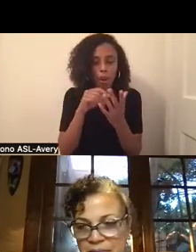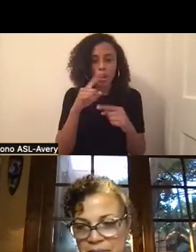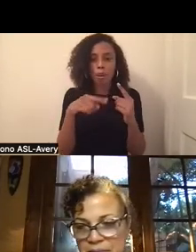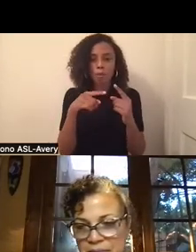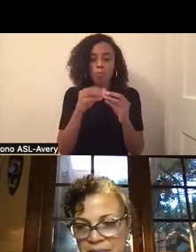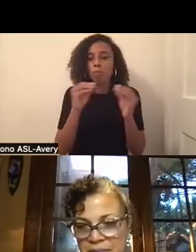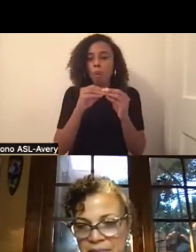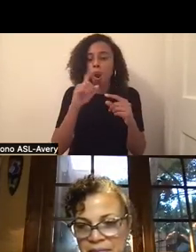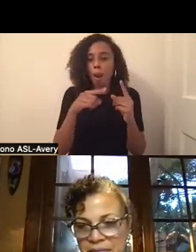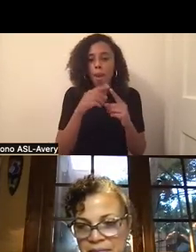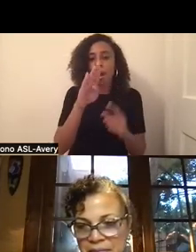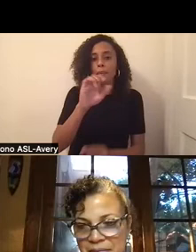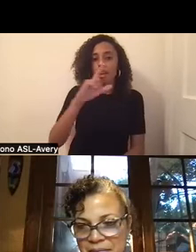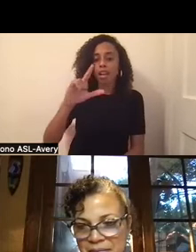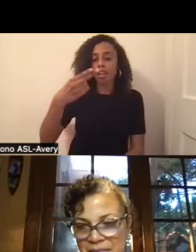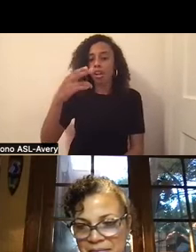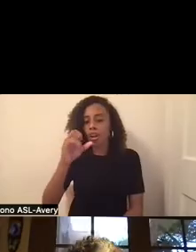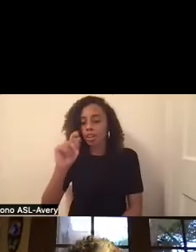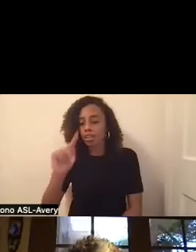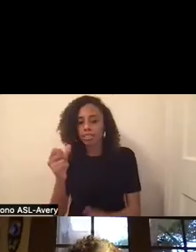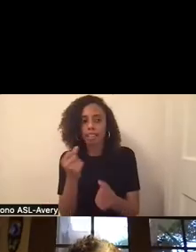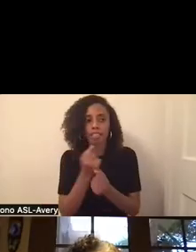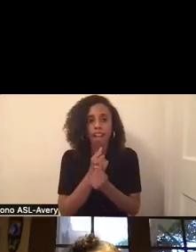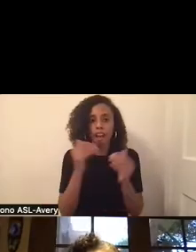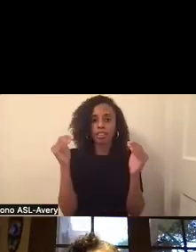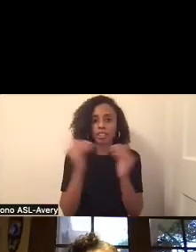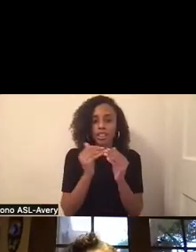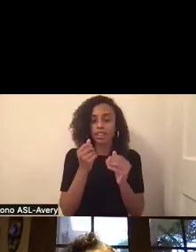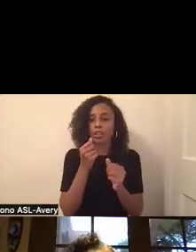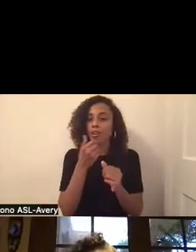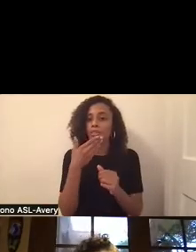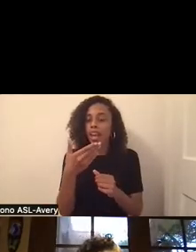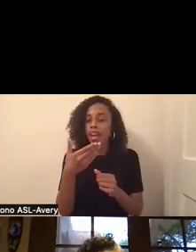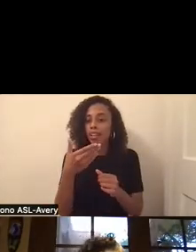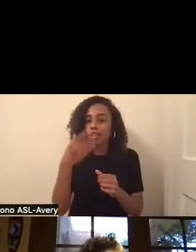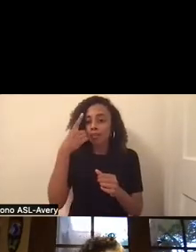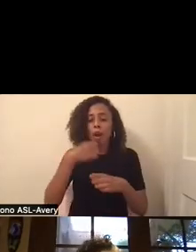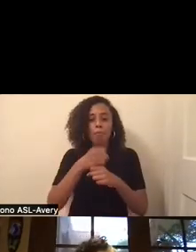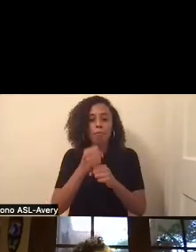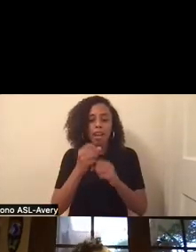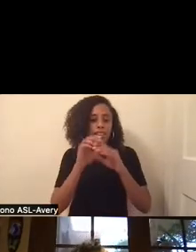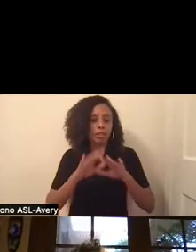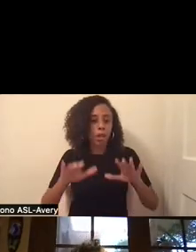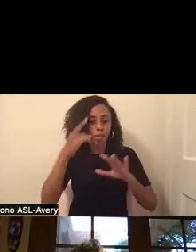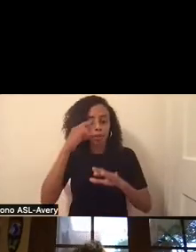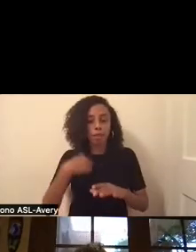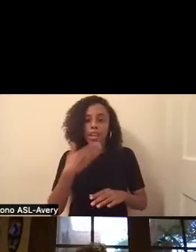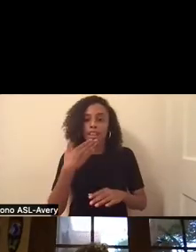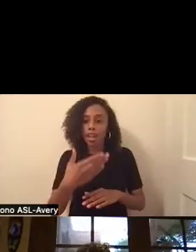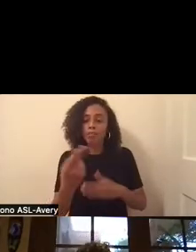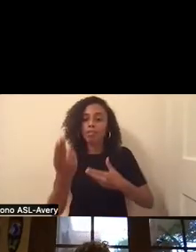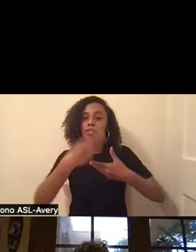politics and justice. So thank y'all for making space for me. Beautiful. Thank you for joining us, Kiana.